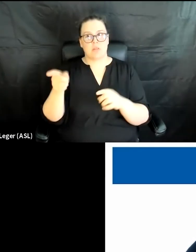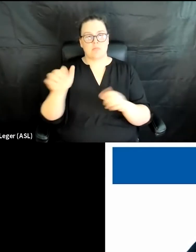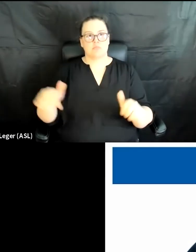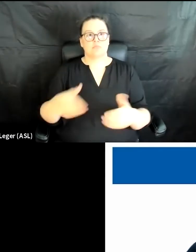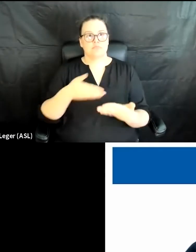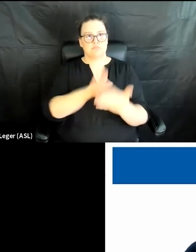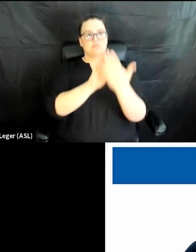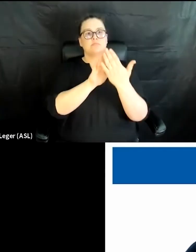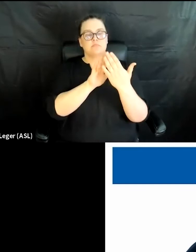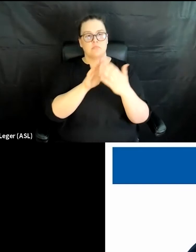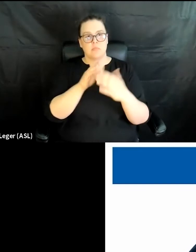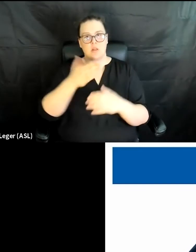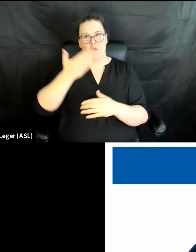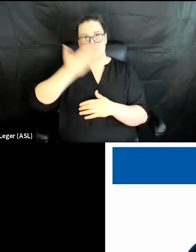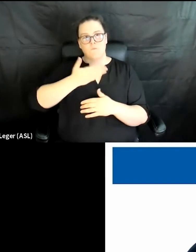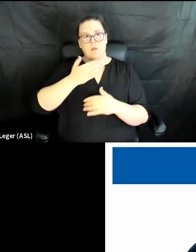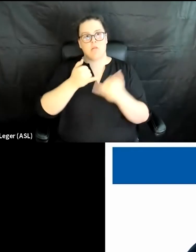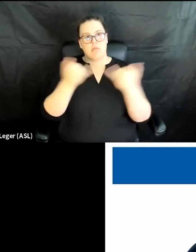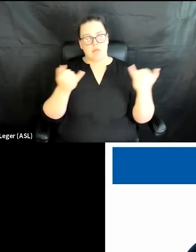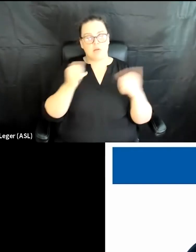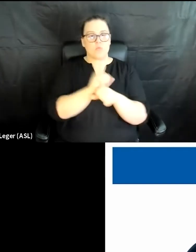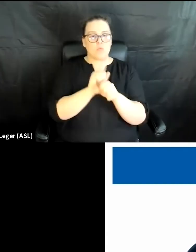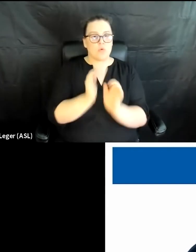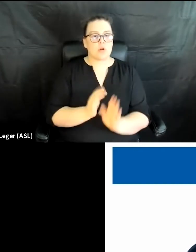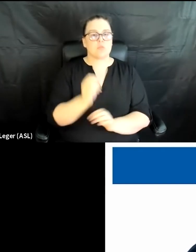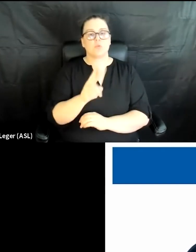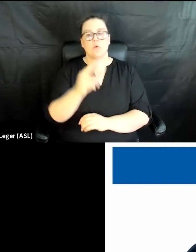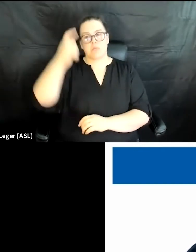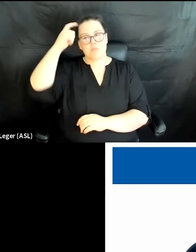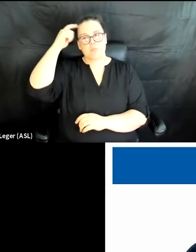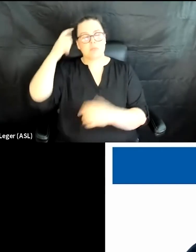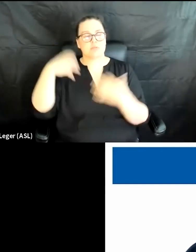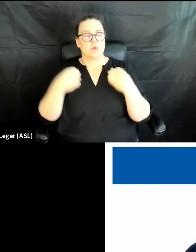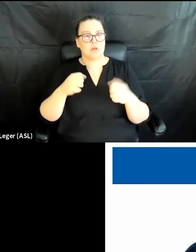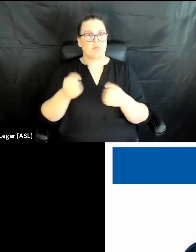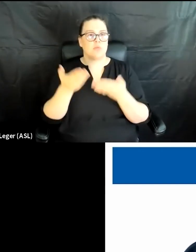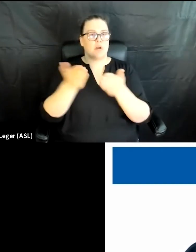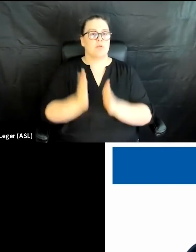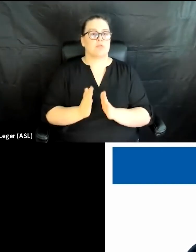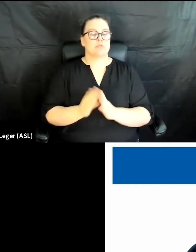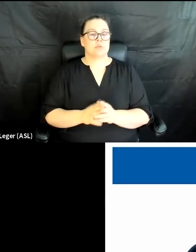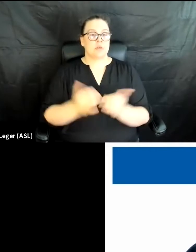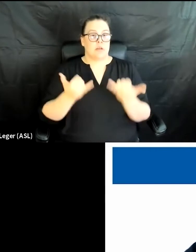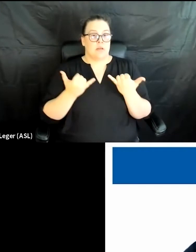as frontline workers, mental health providers. Let me introduce to you